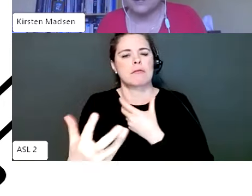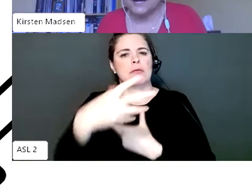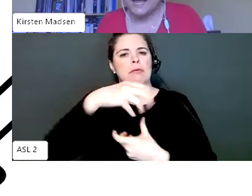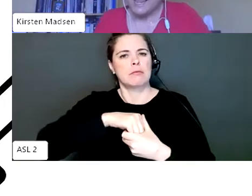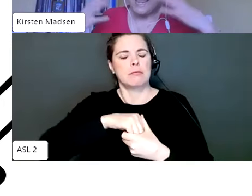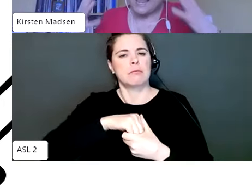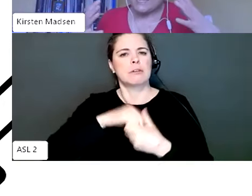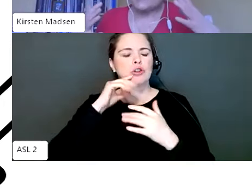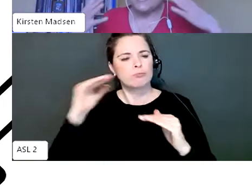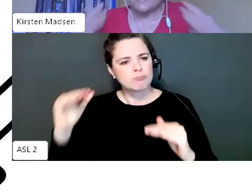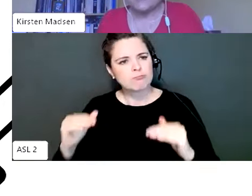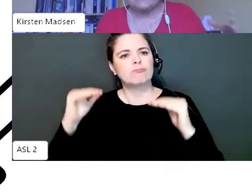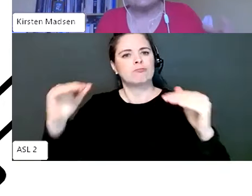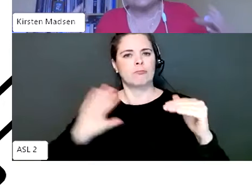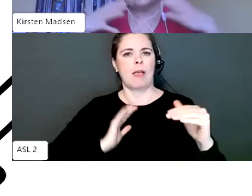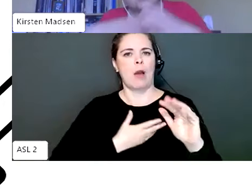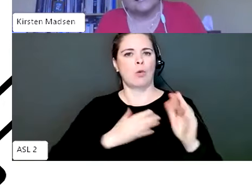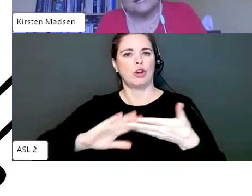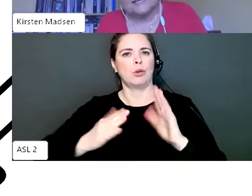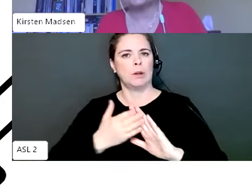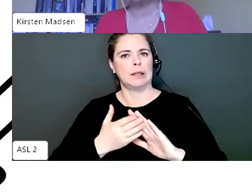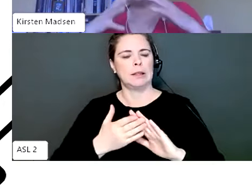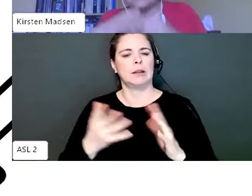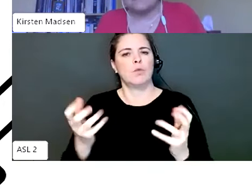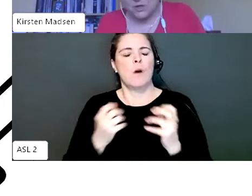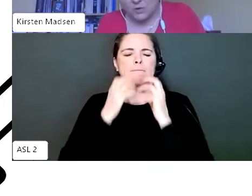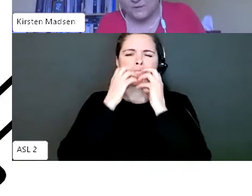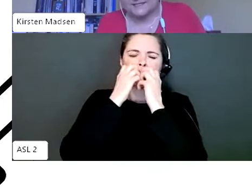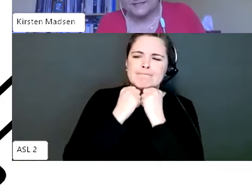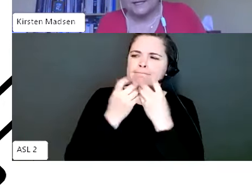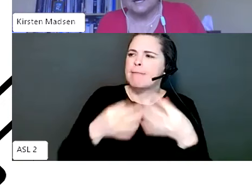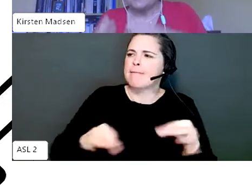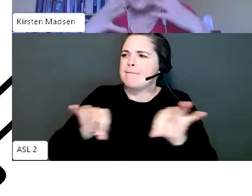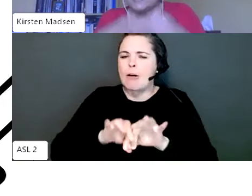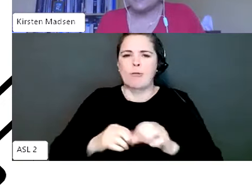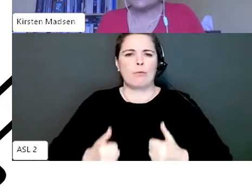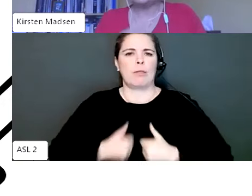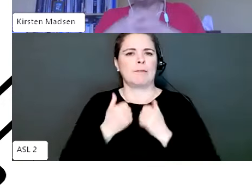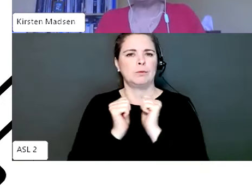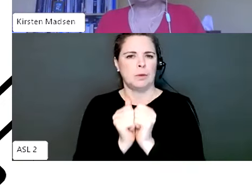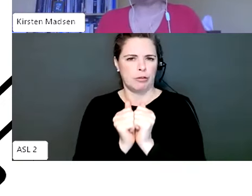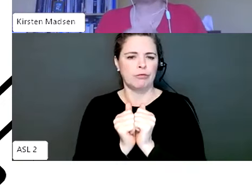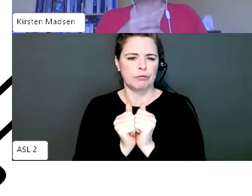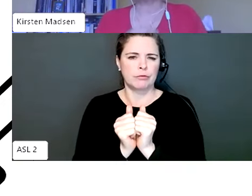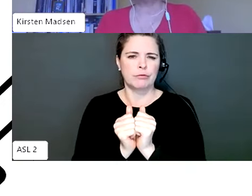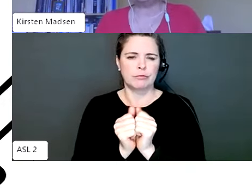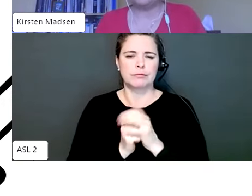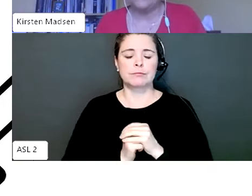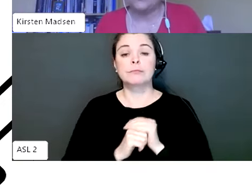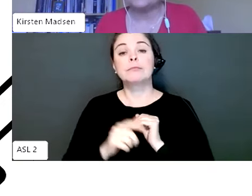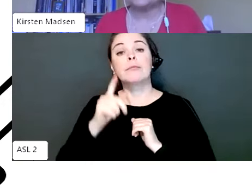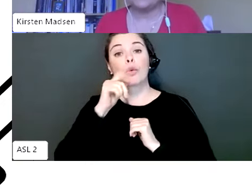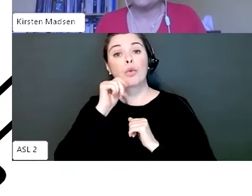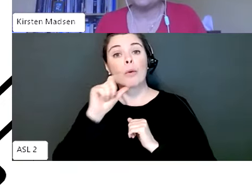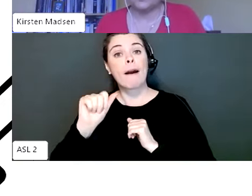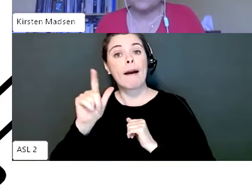together, and that allies are an essential component because they support